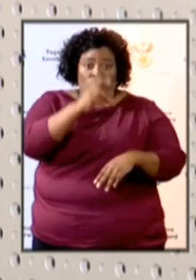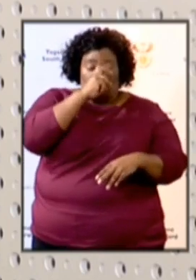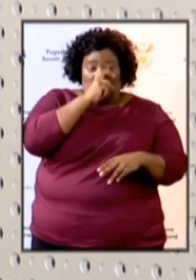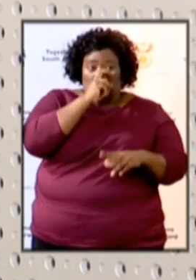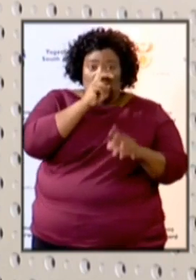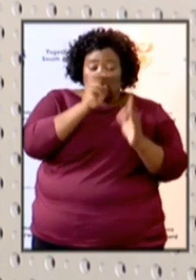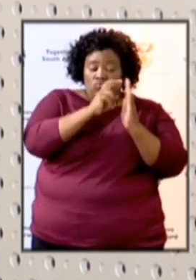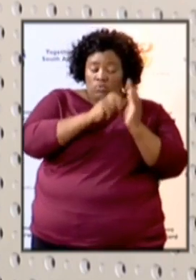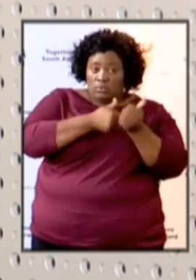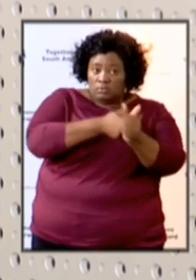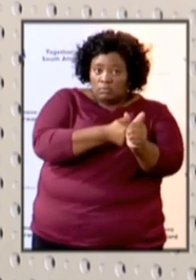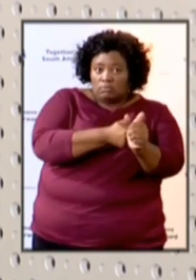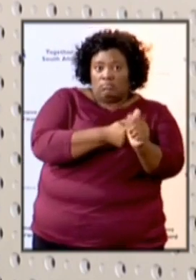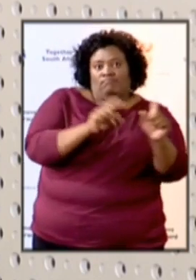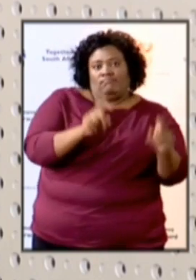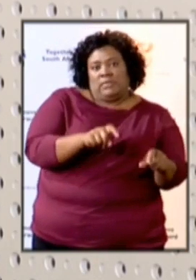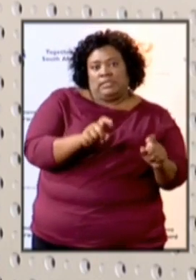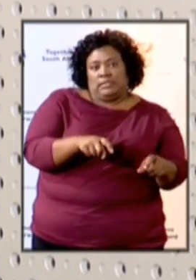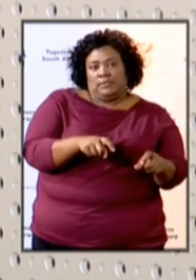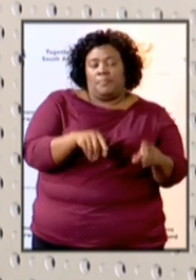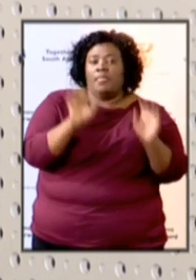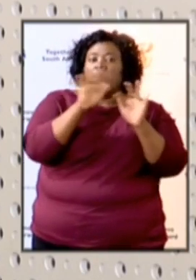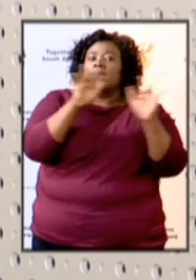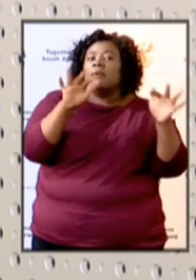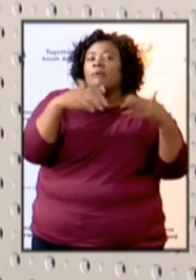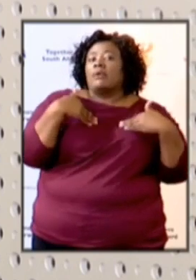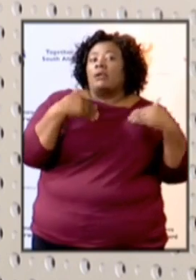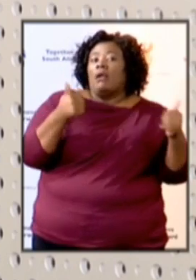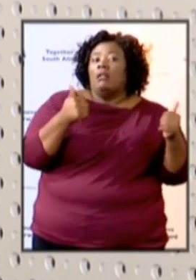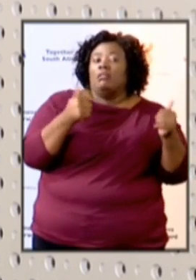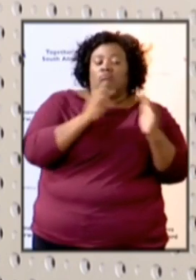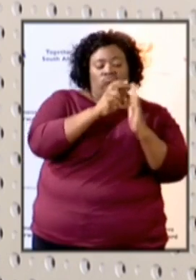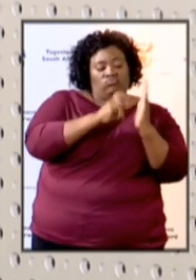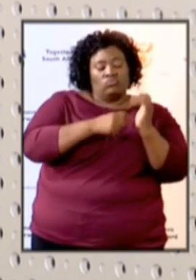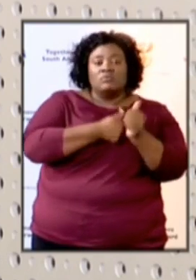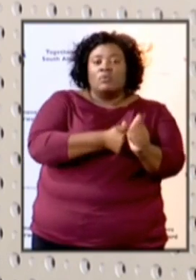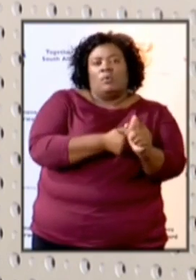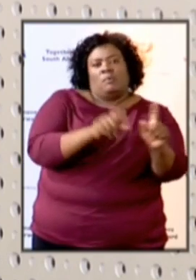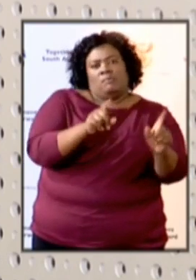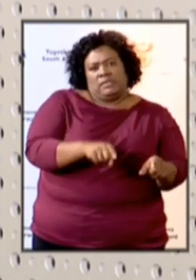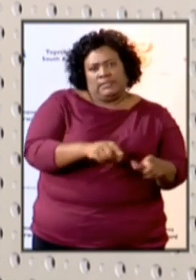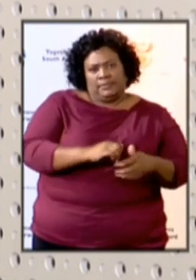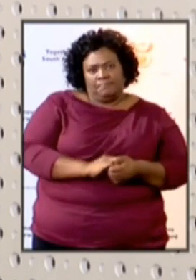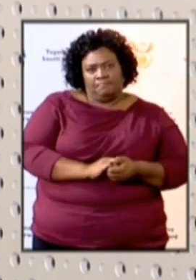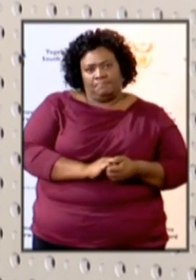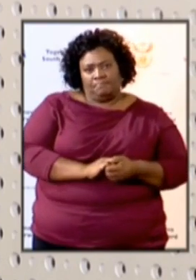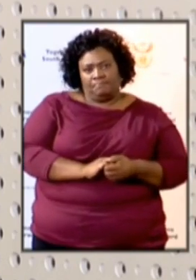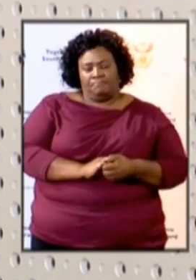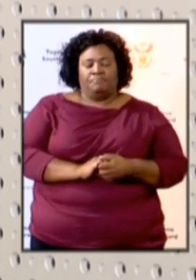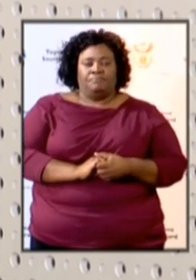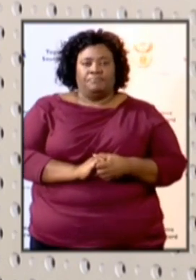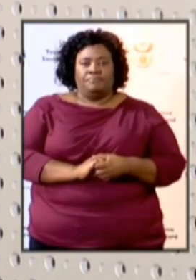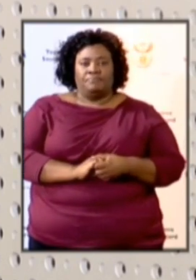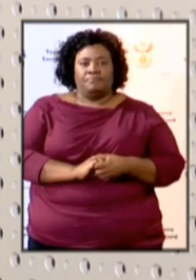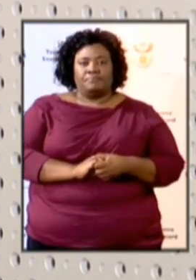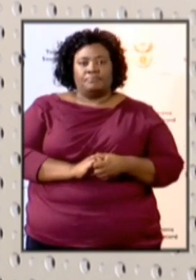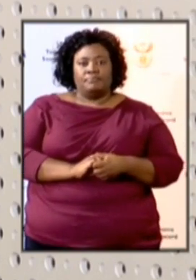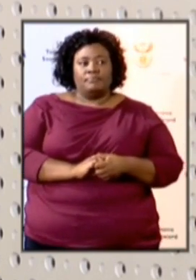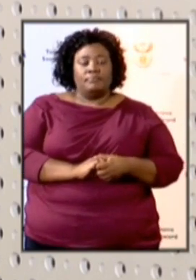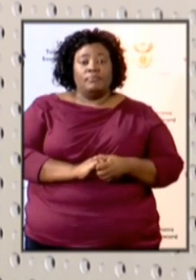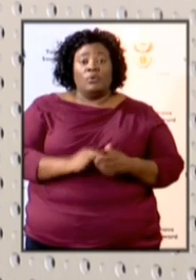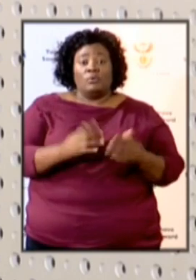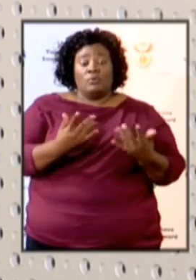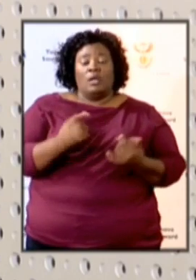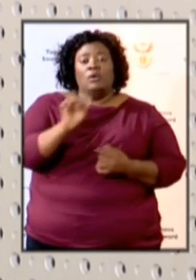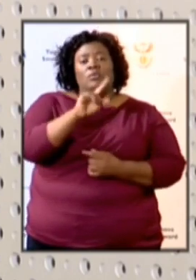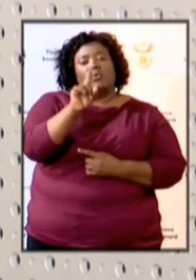health, public health instructions is adhered to. The